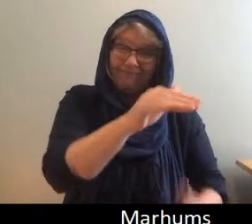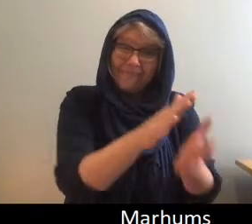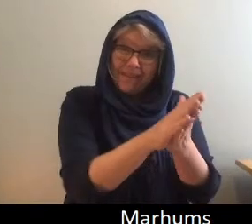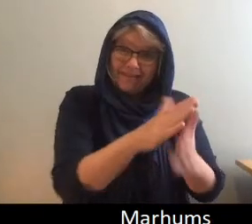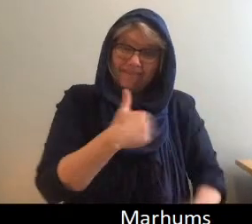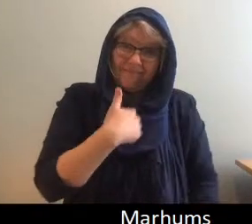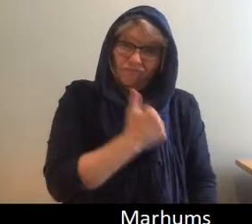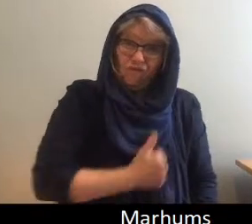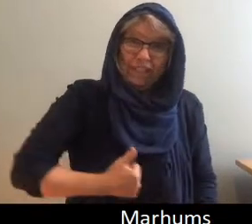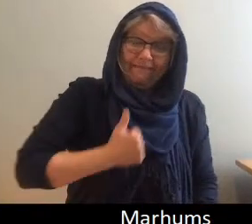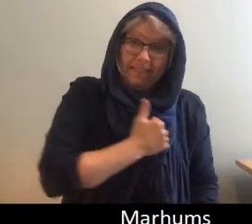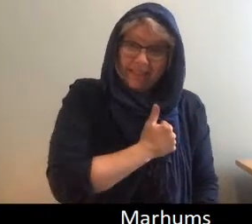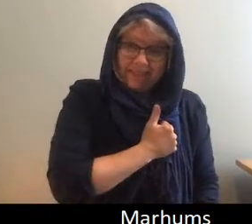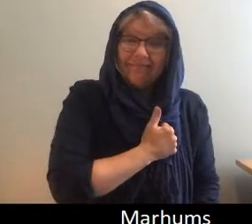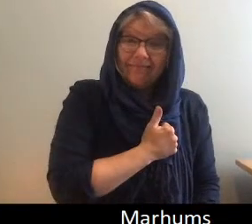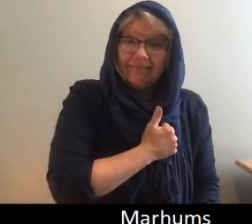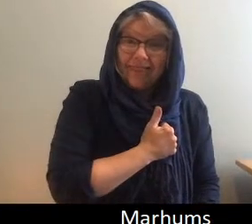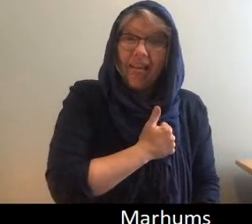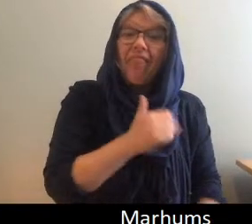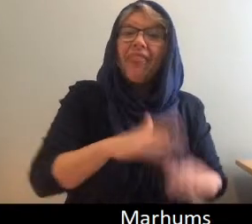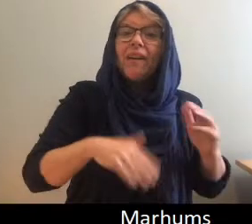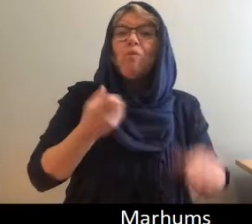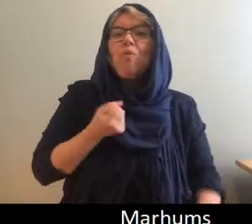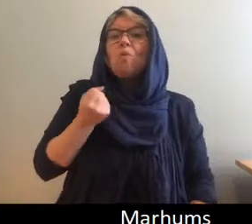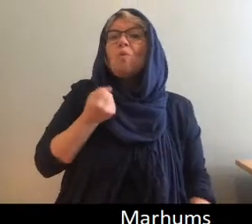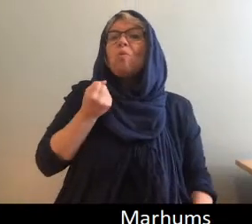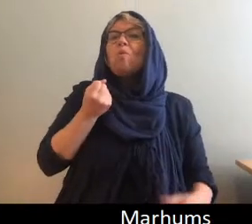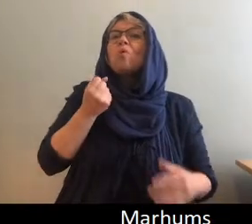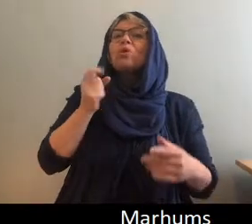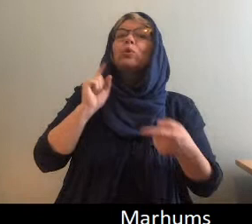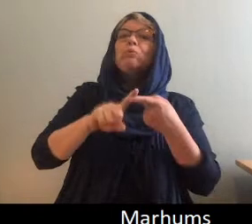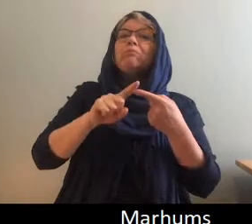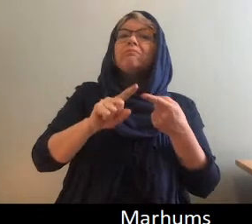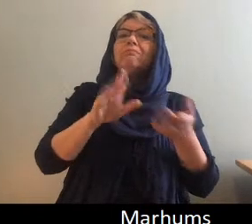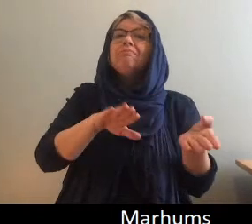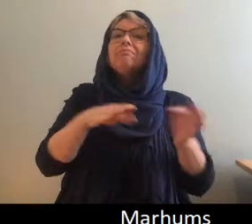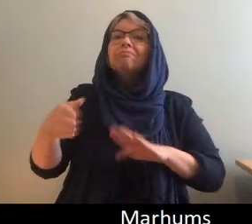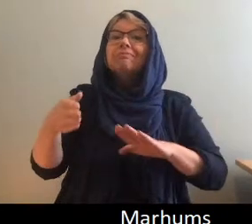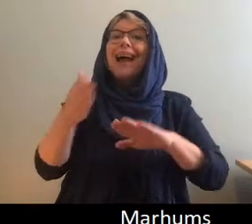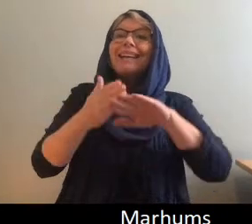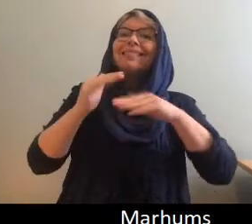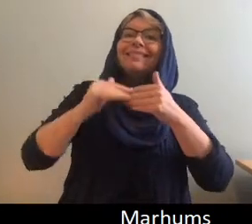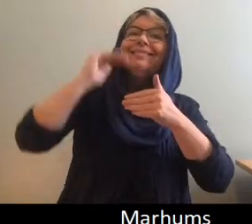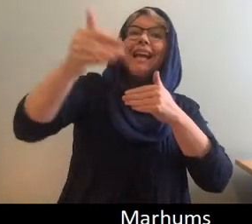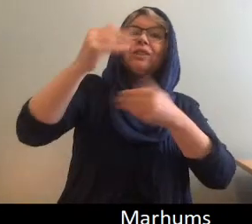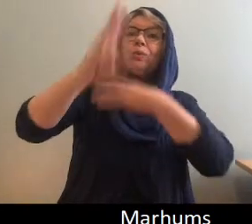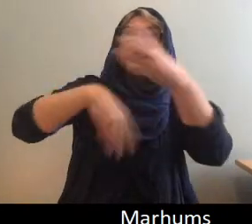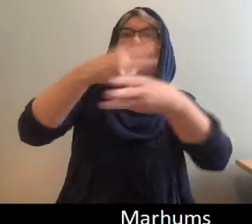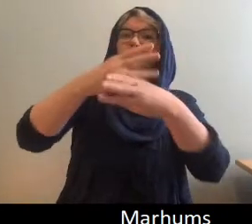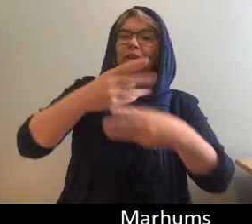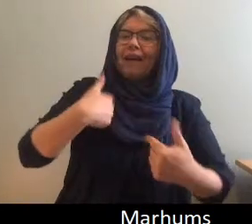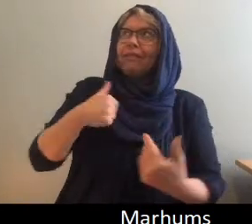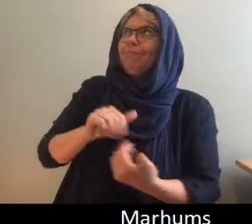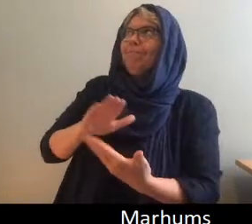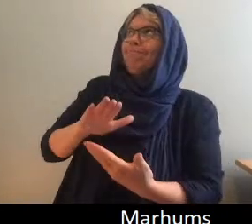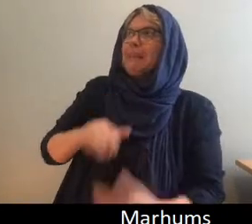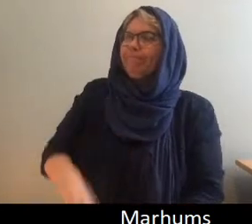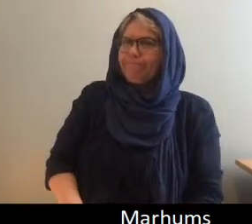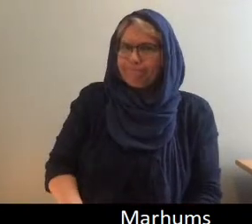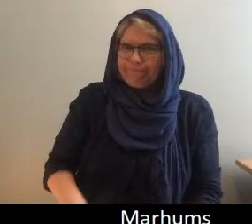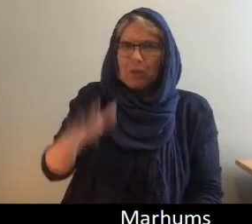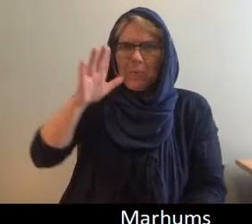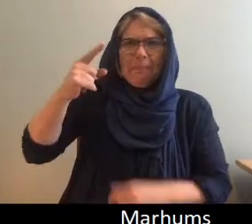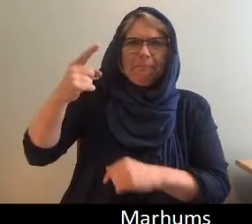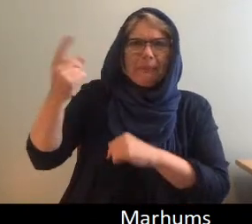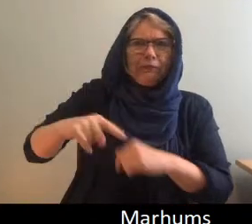of our misdeeds as well, so that they are not pending on our account. We ask Allah subhanahu wa ta'ala to accept our deeds, especially on the nights of